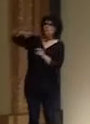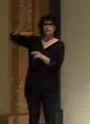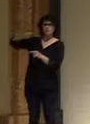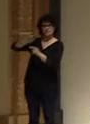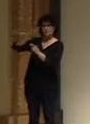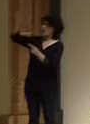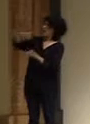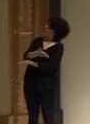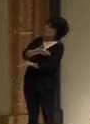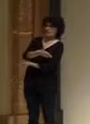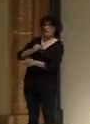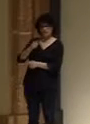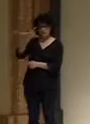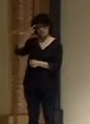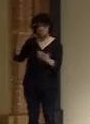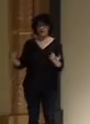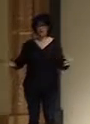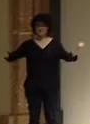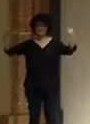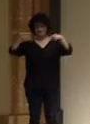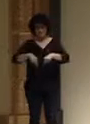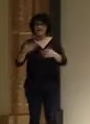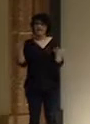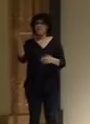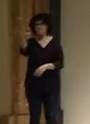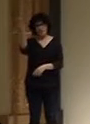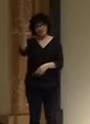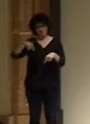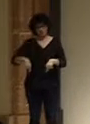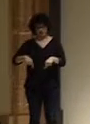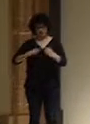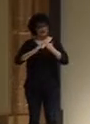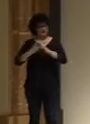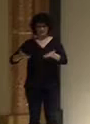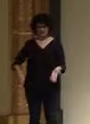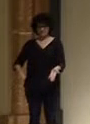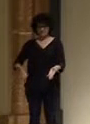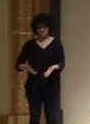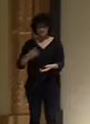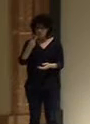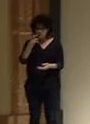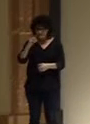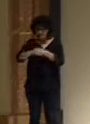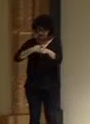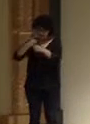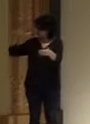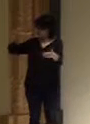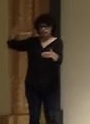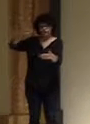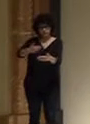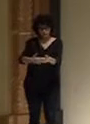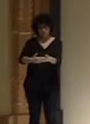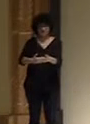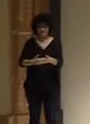And here we are, in Porto. Since that date, 20 years ago, the Great